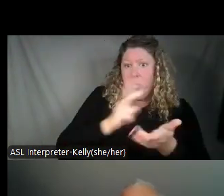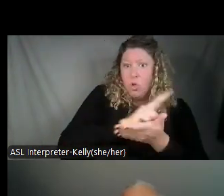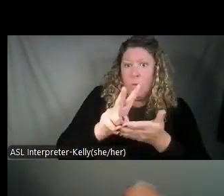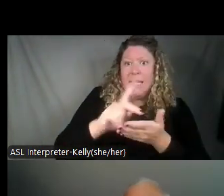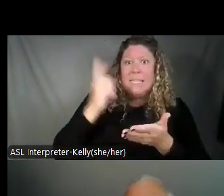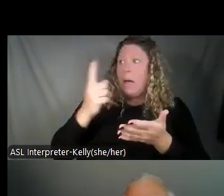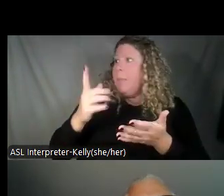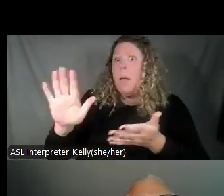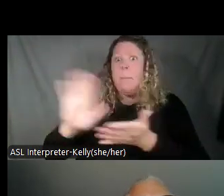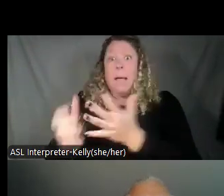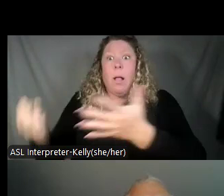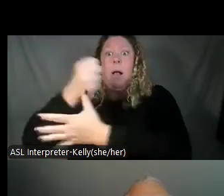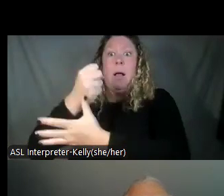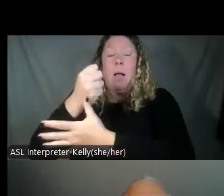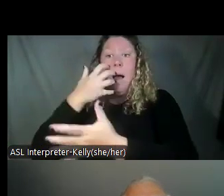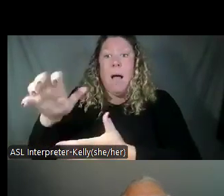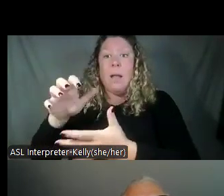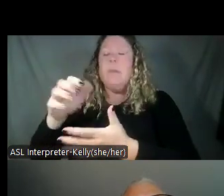drop that to the bottom of the list.